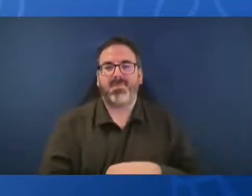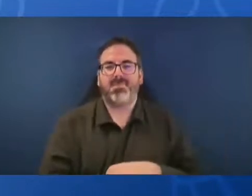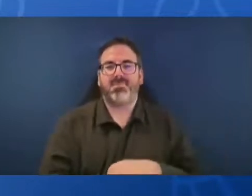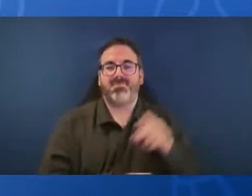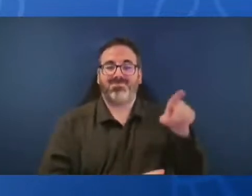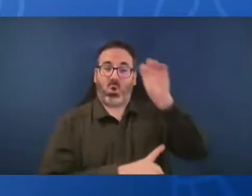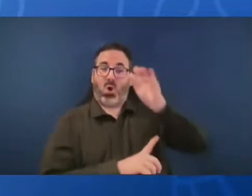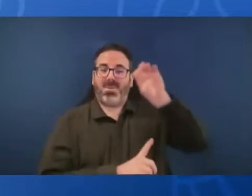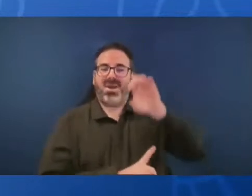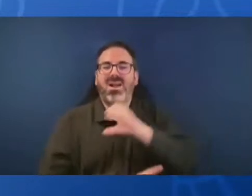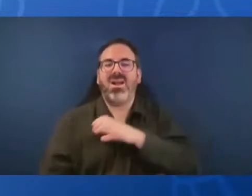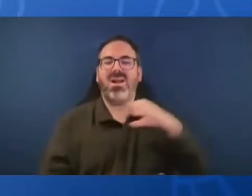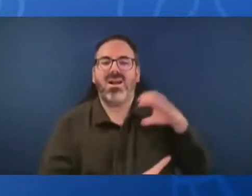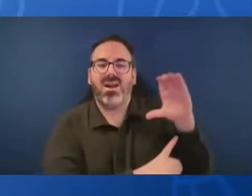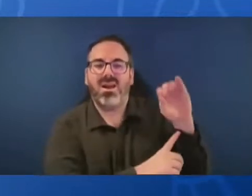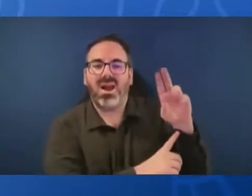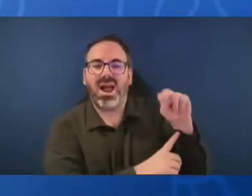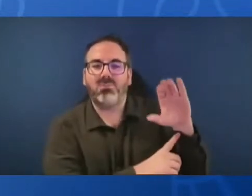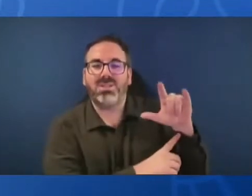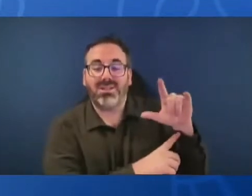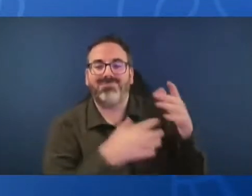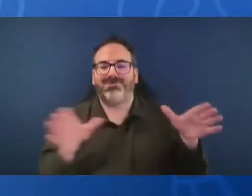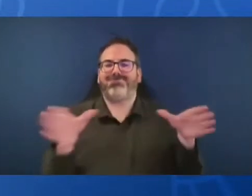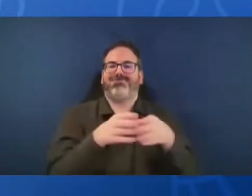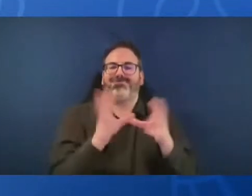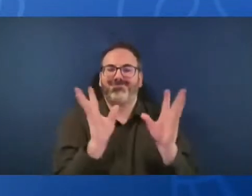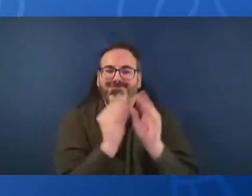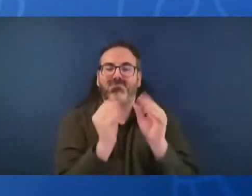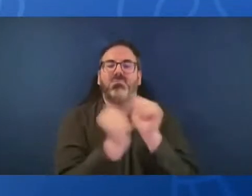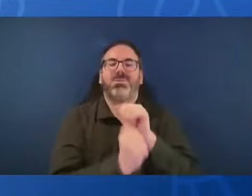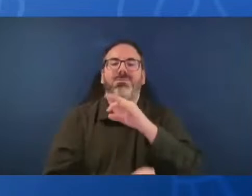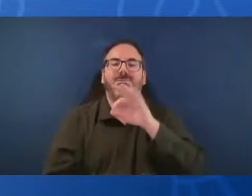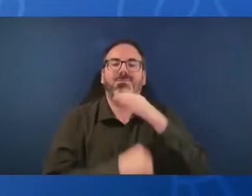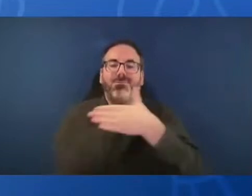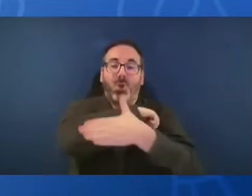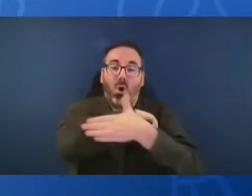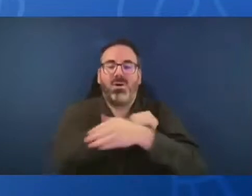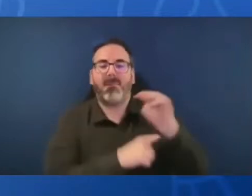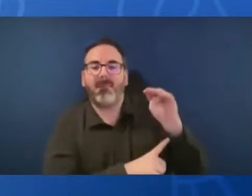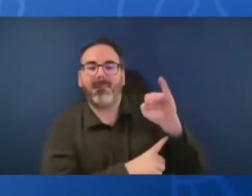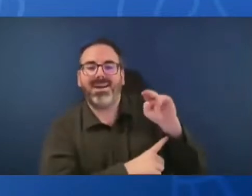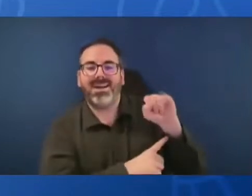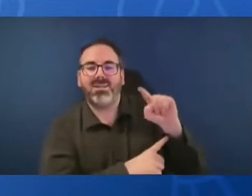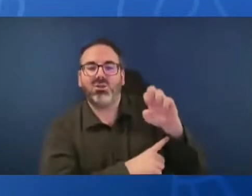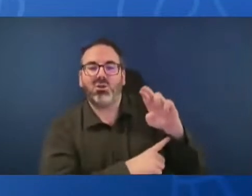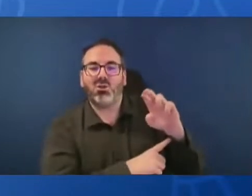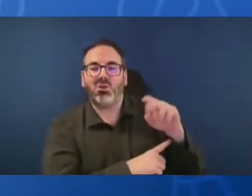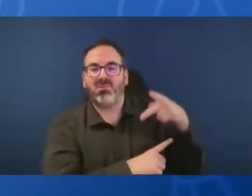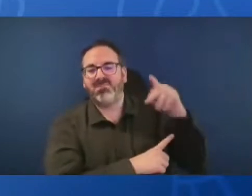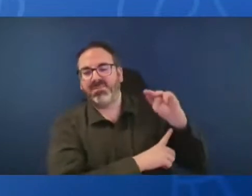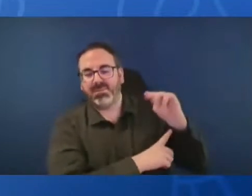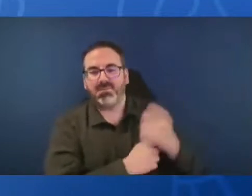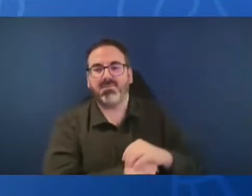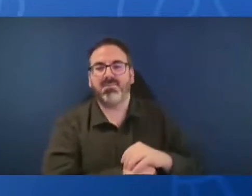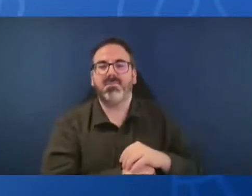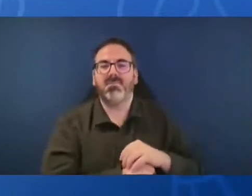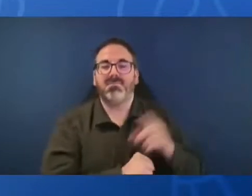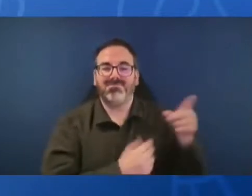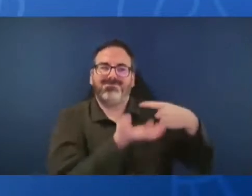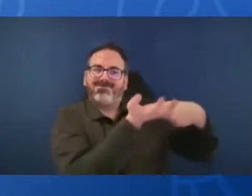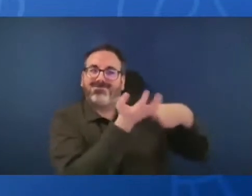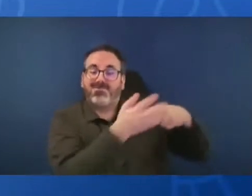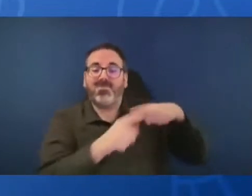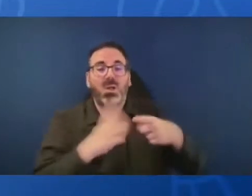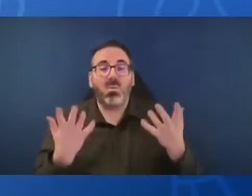and the European Union proposals. So it seems like there are Europe is very divided right now. Like